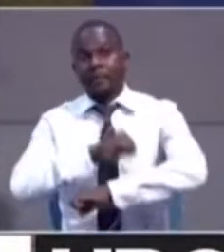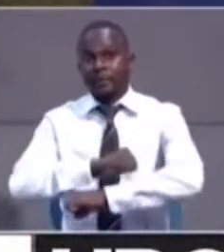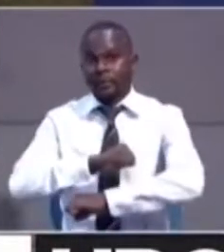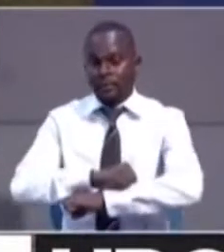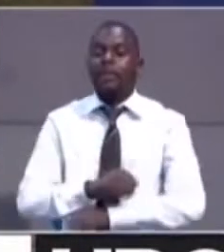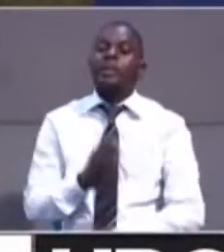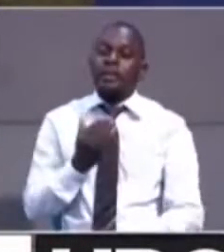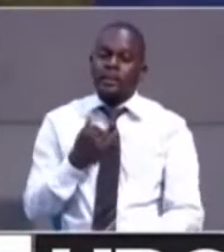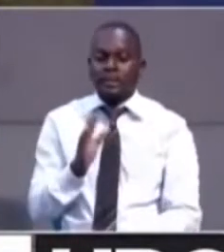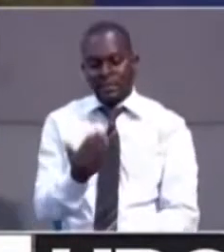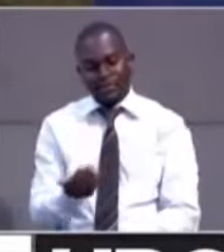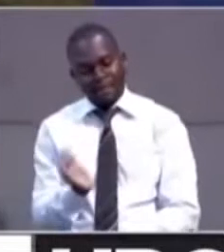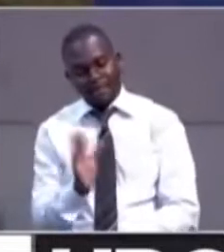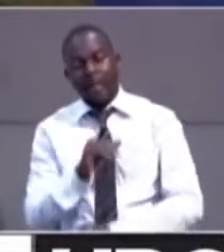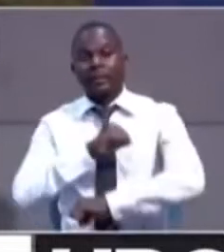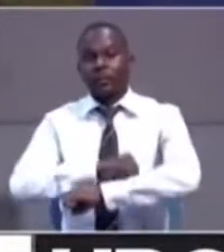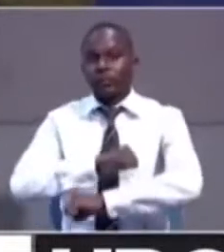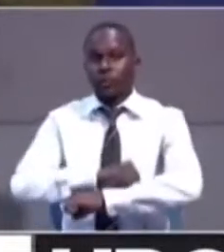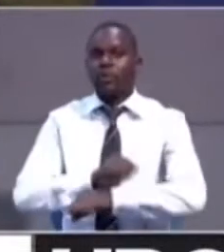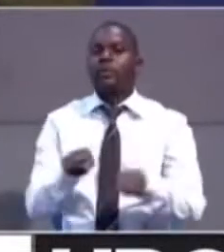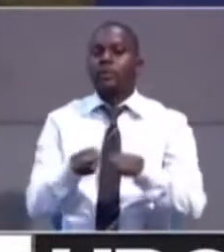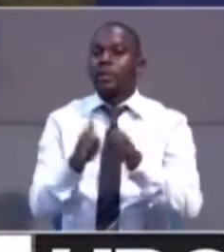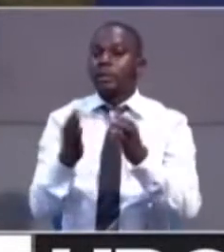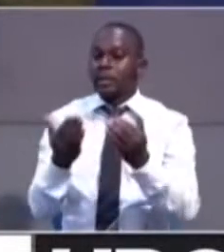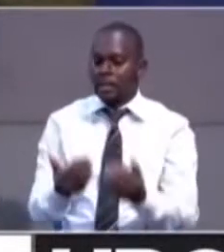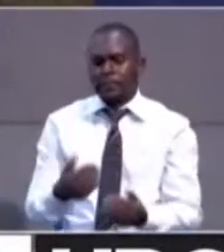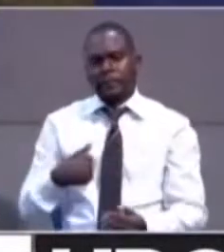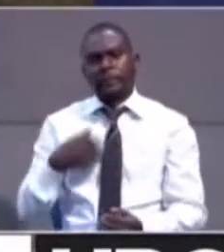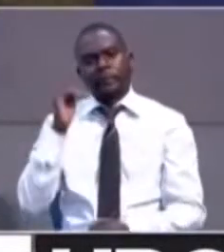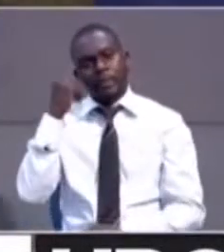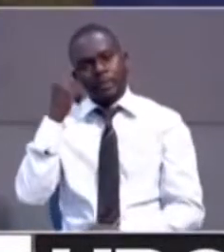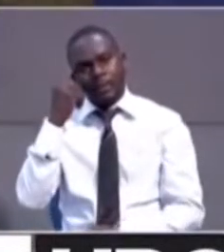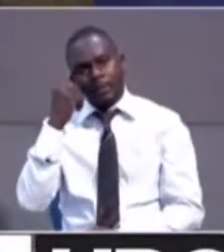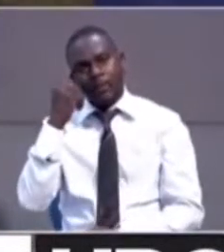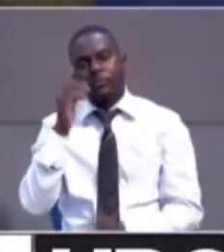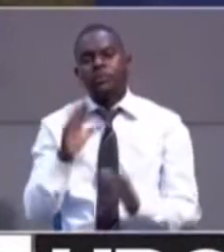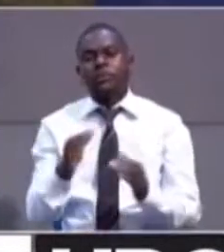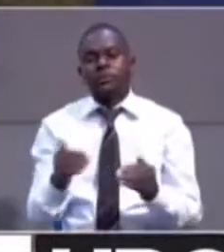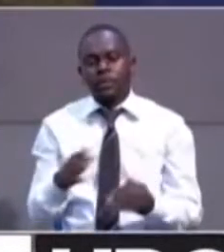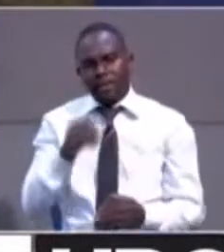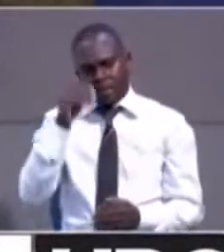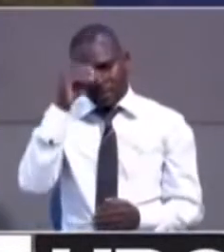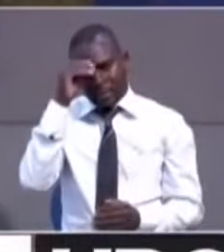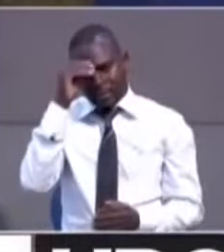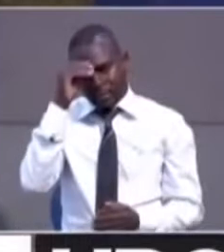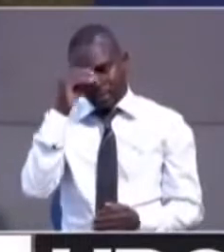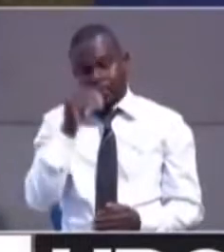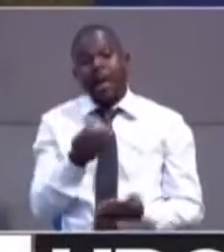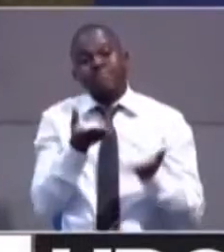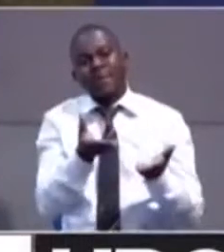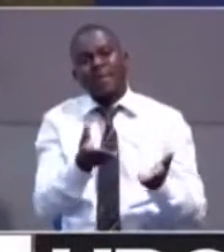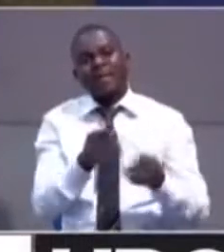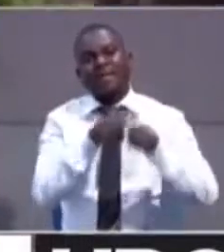school. We need to have children in school, and now we are thinking about learning that is